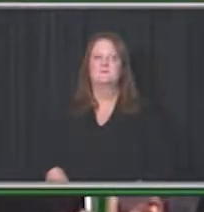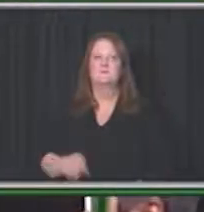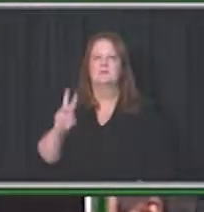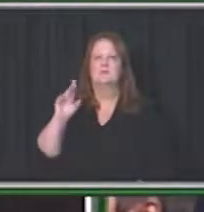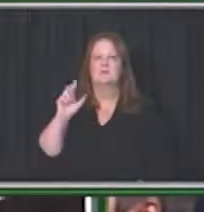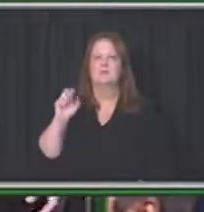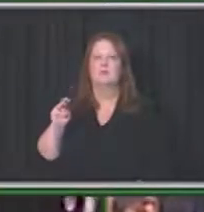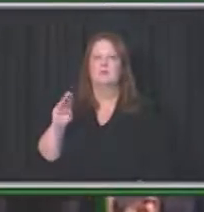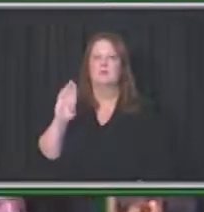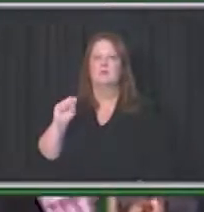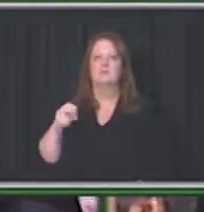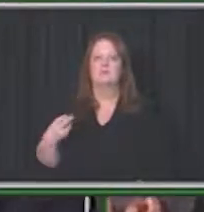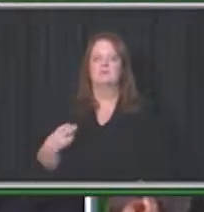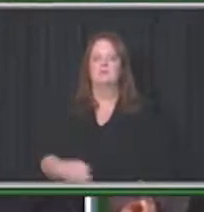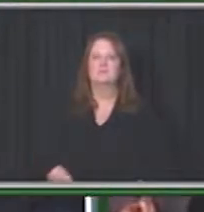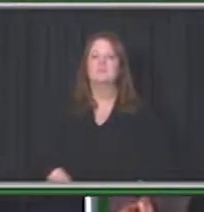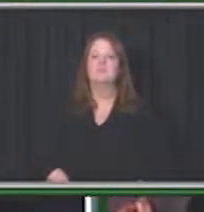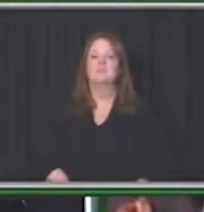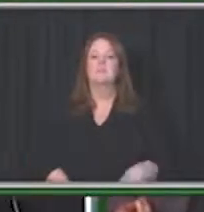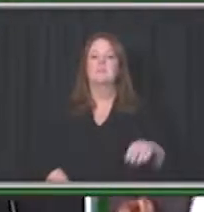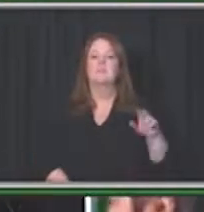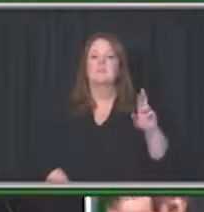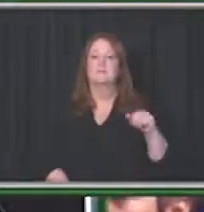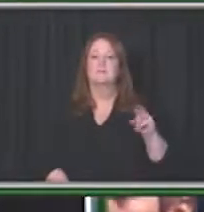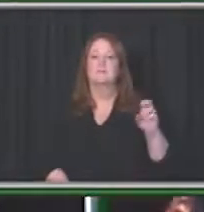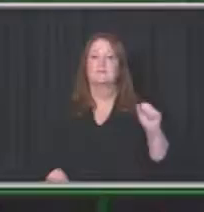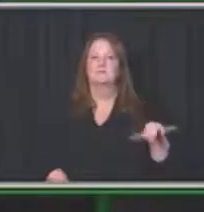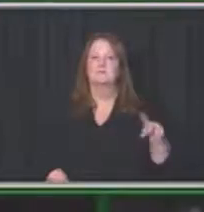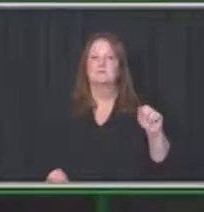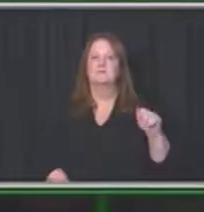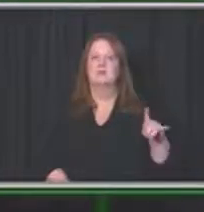William Bish. Ramsey Ataya.